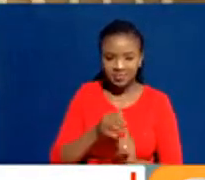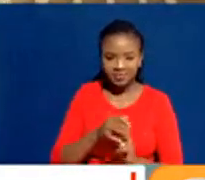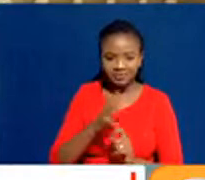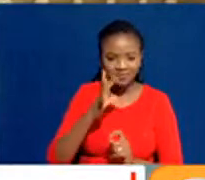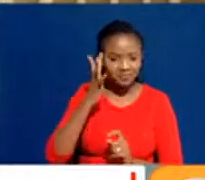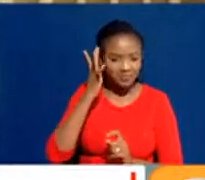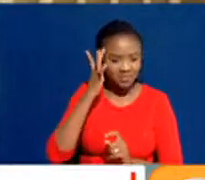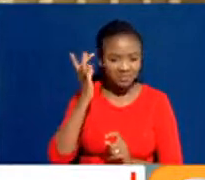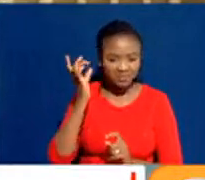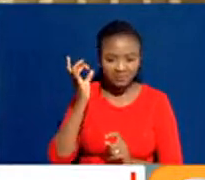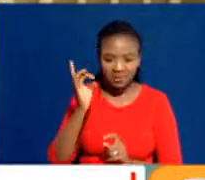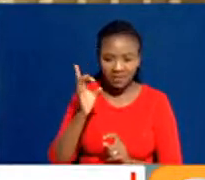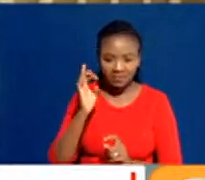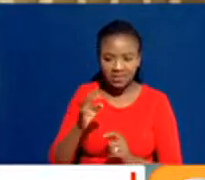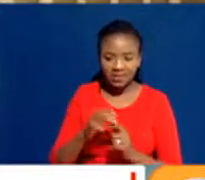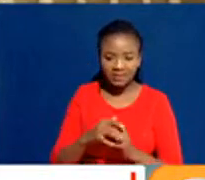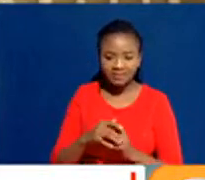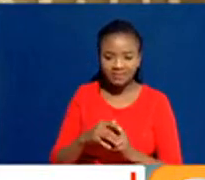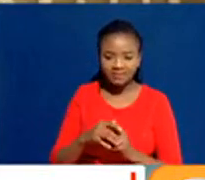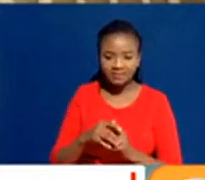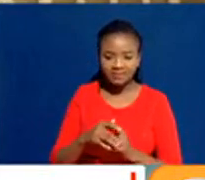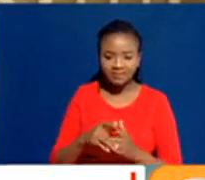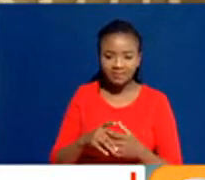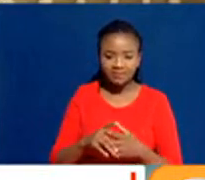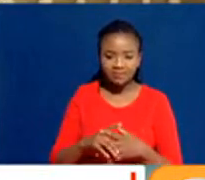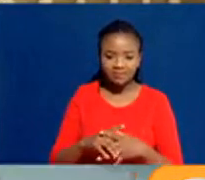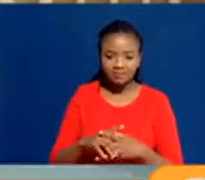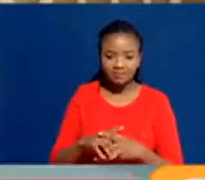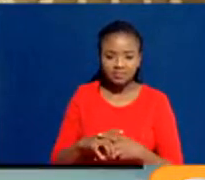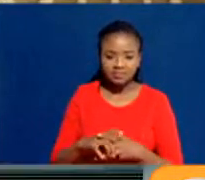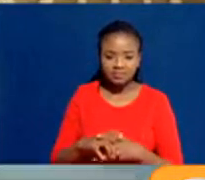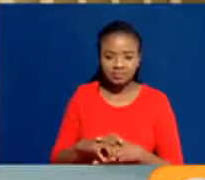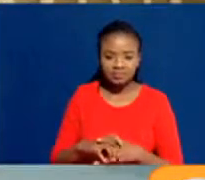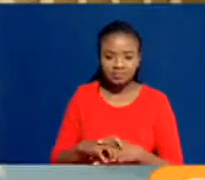kichwa, na mina nini,